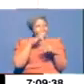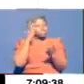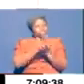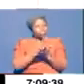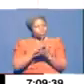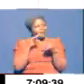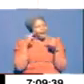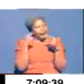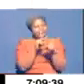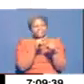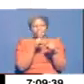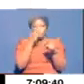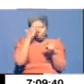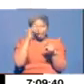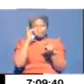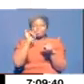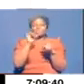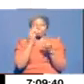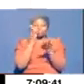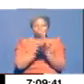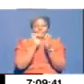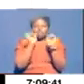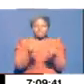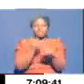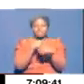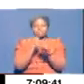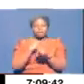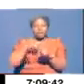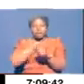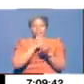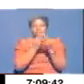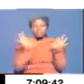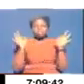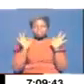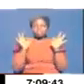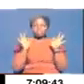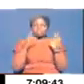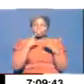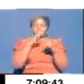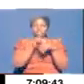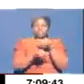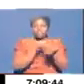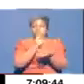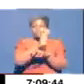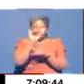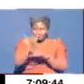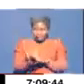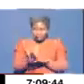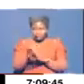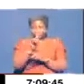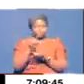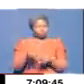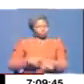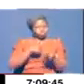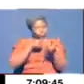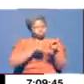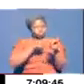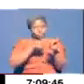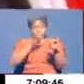free. Akirejelea kushindwa kwa rufaa kuhusu mpango wa BBI, Mucheru pia aliishtumu idara ya mahakama kwa